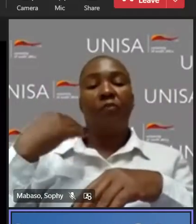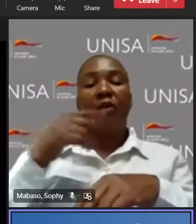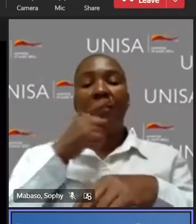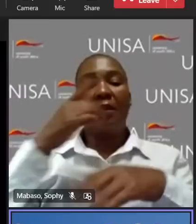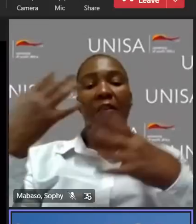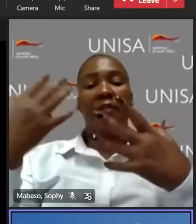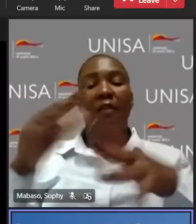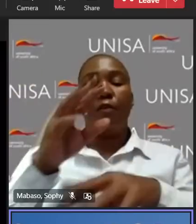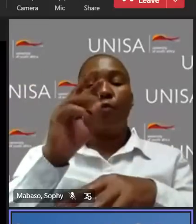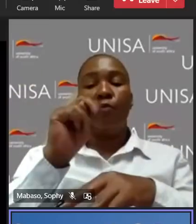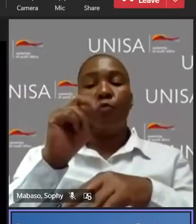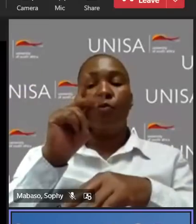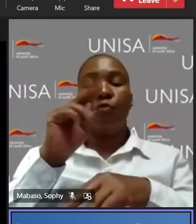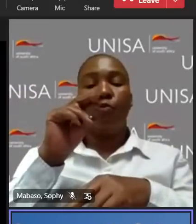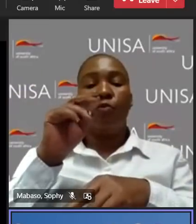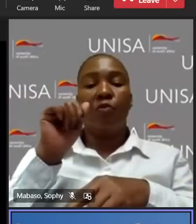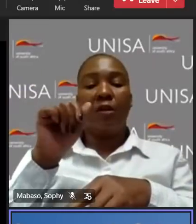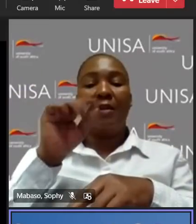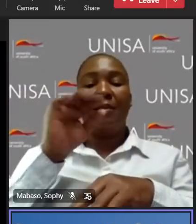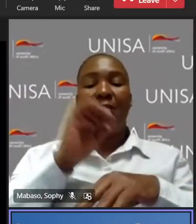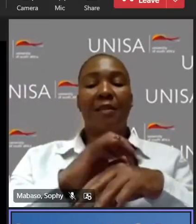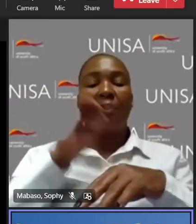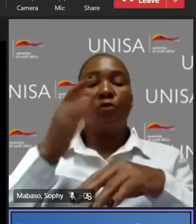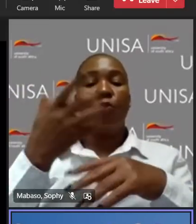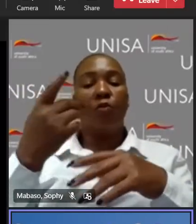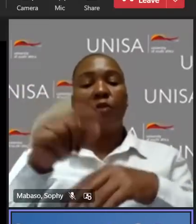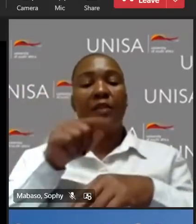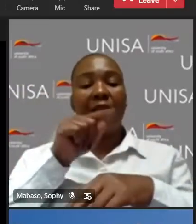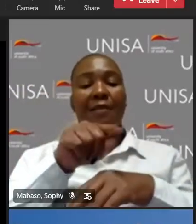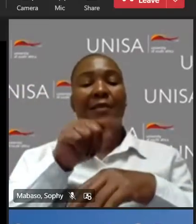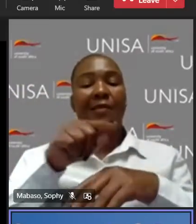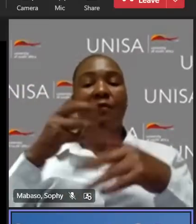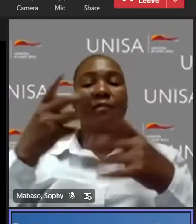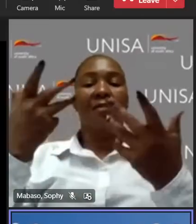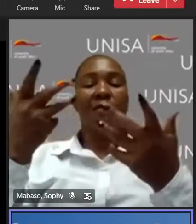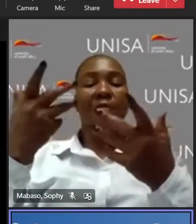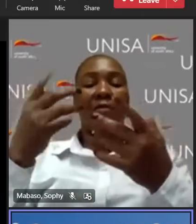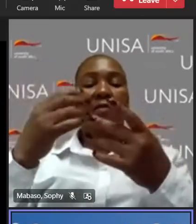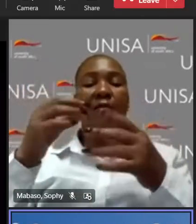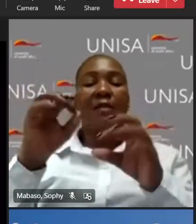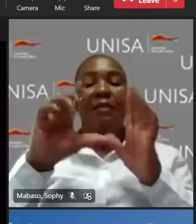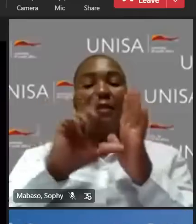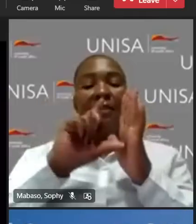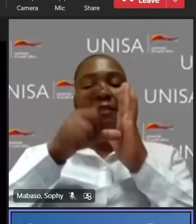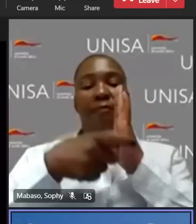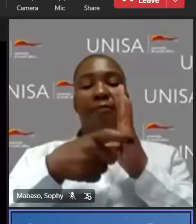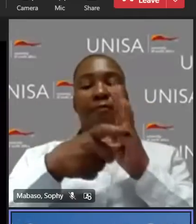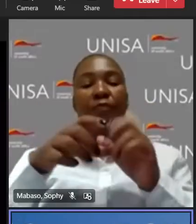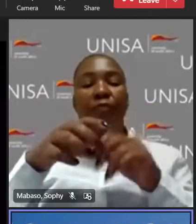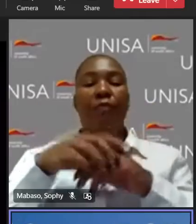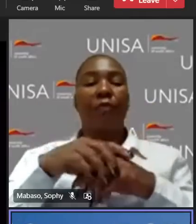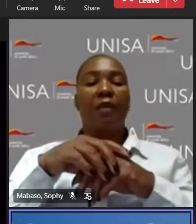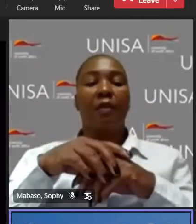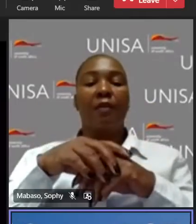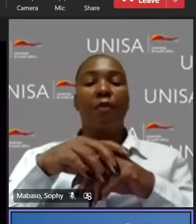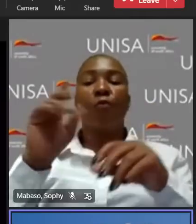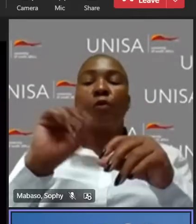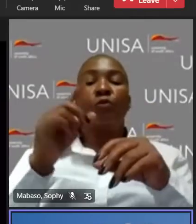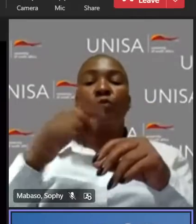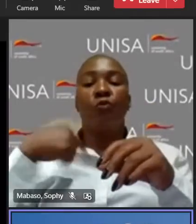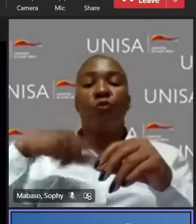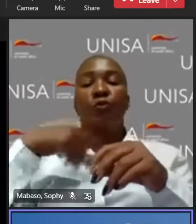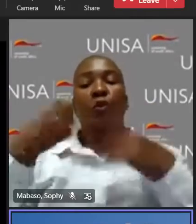Mr. Nkuna, has touched also on the disability. What we do, what